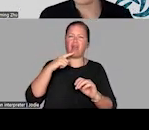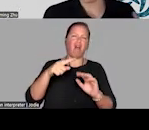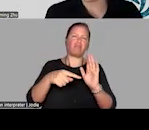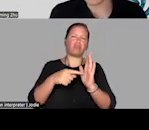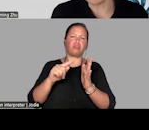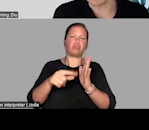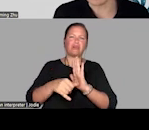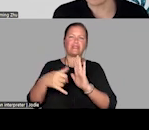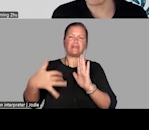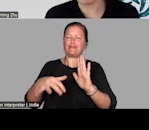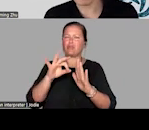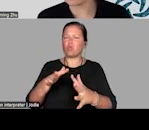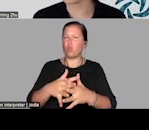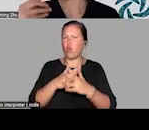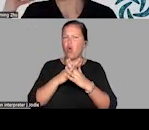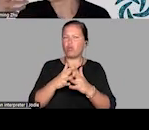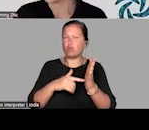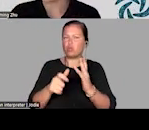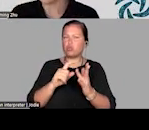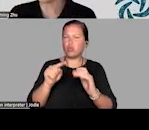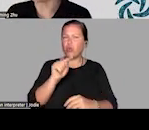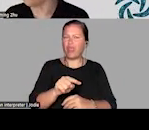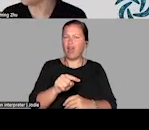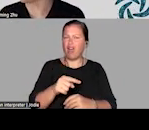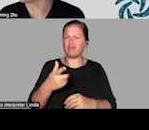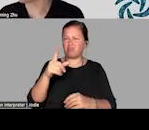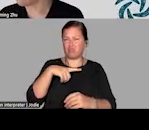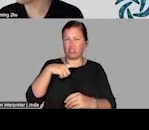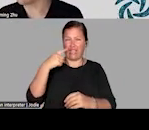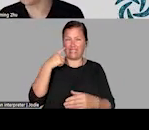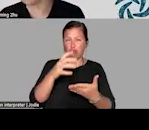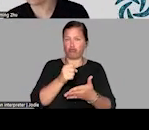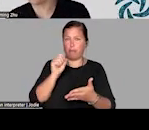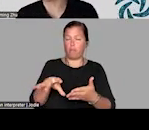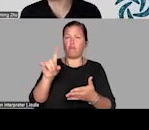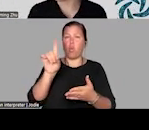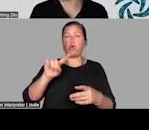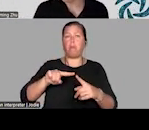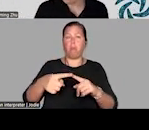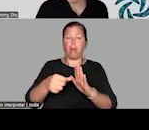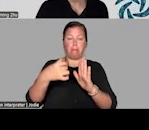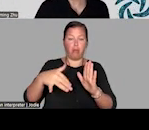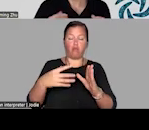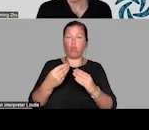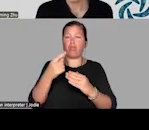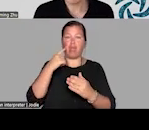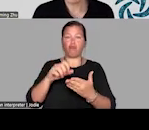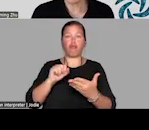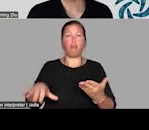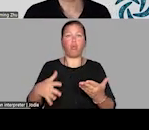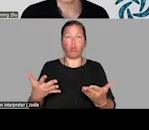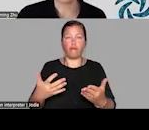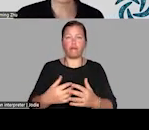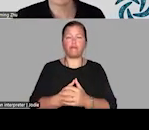and it's not worth doing it because it can be easily removed. What's the point of doing that costly protection?